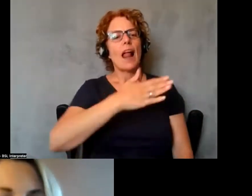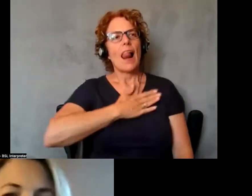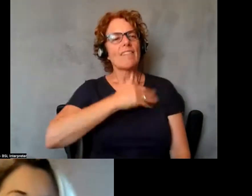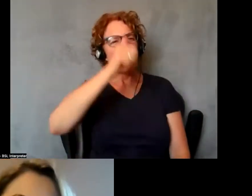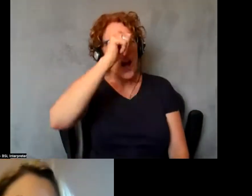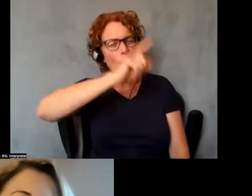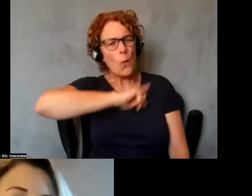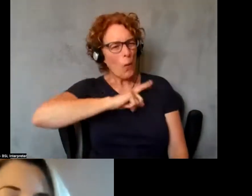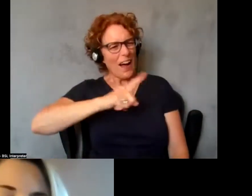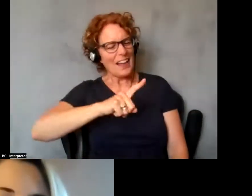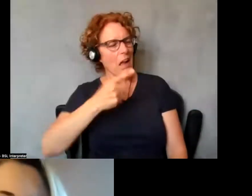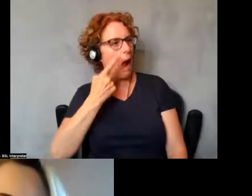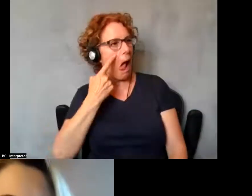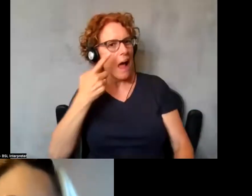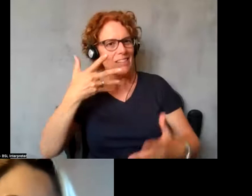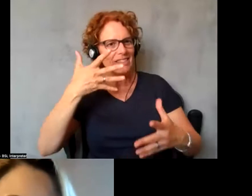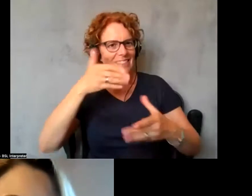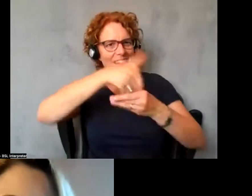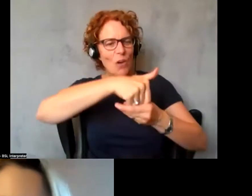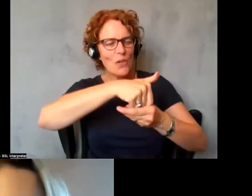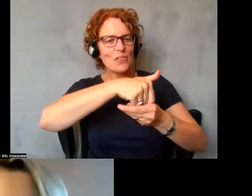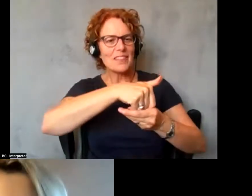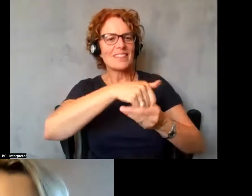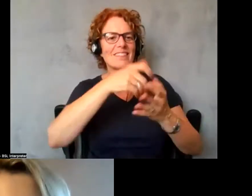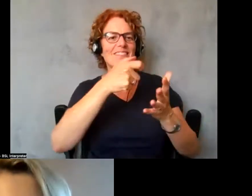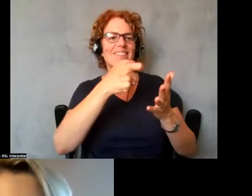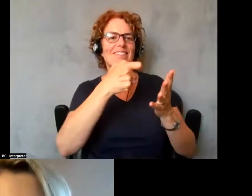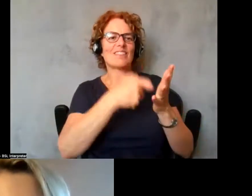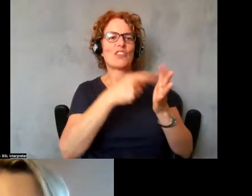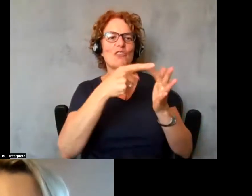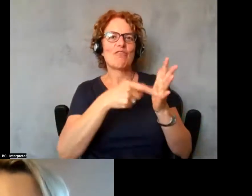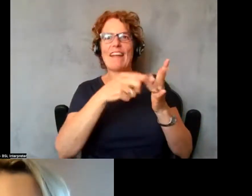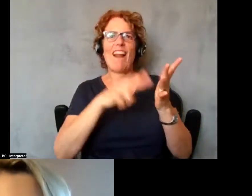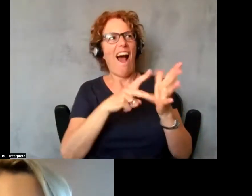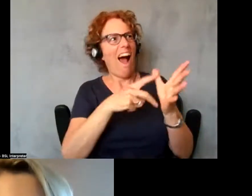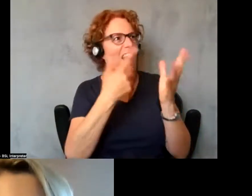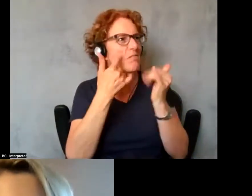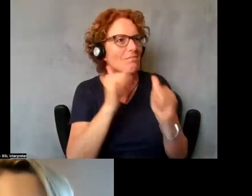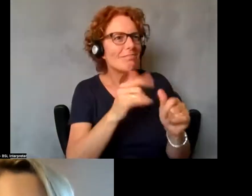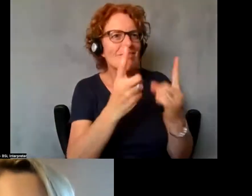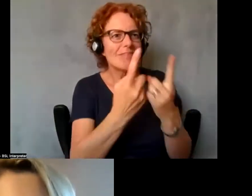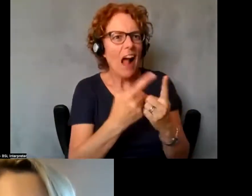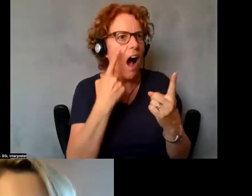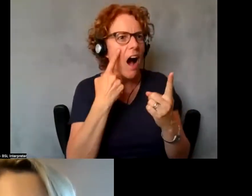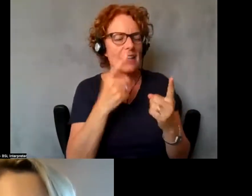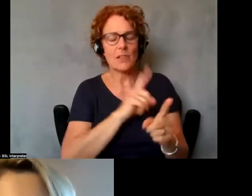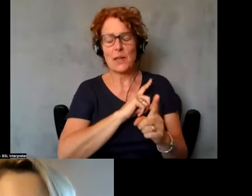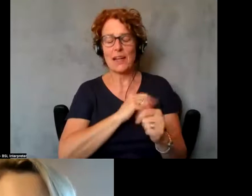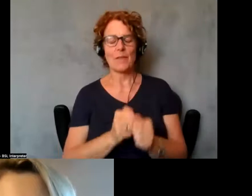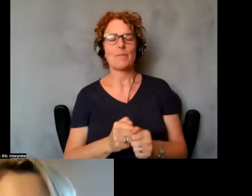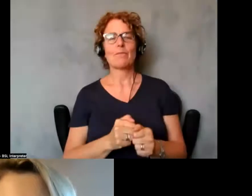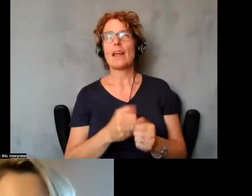route in your career. Oh, there are so many reasons, but I would just say for when I was